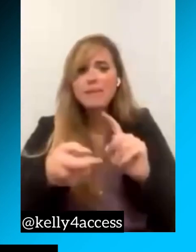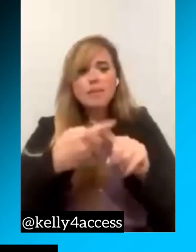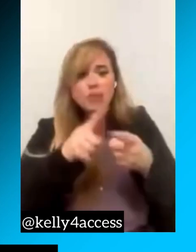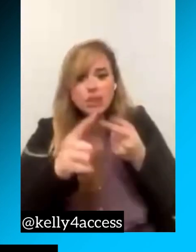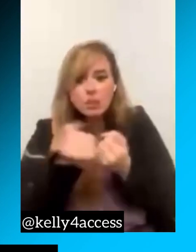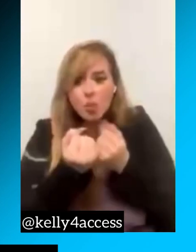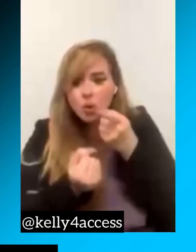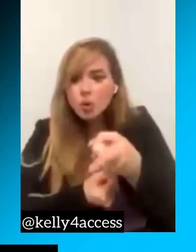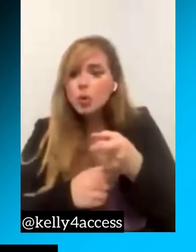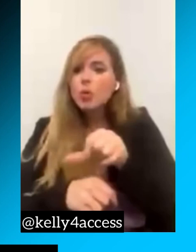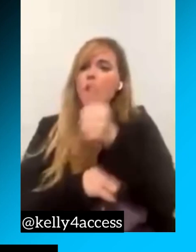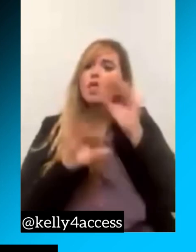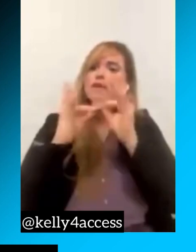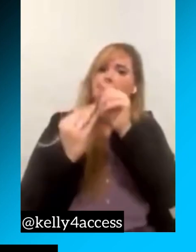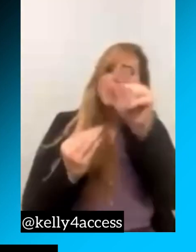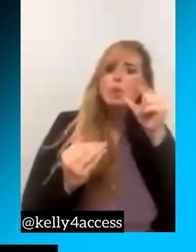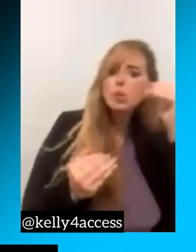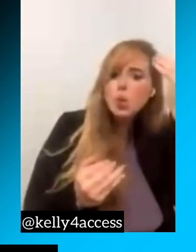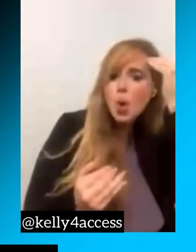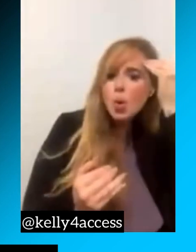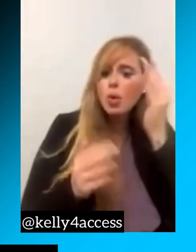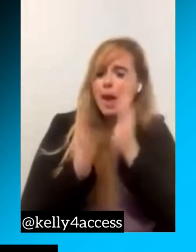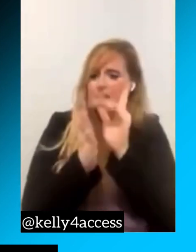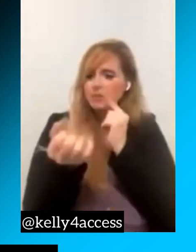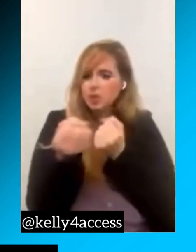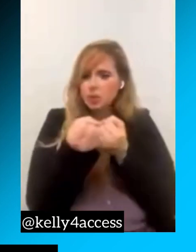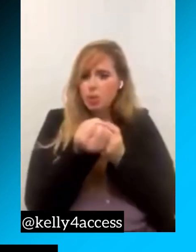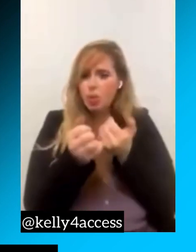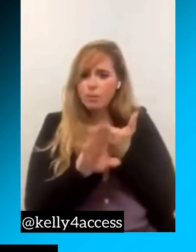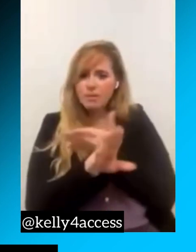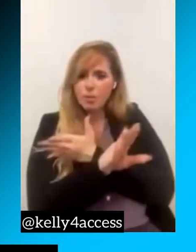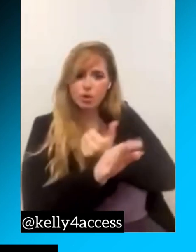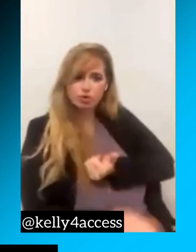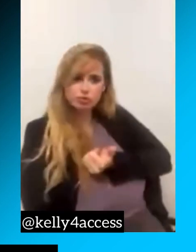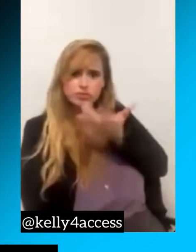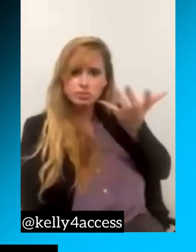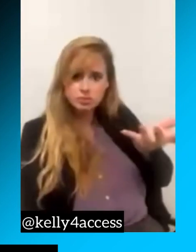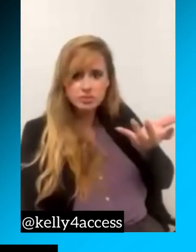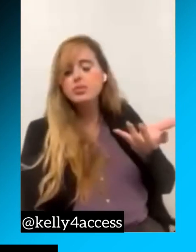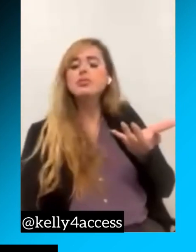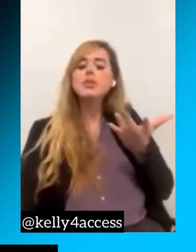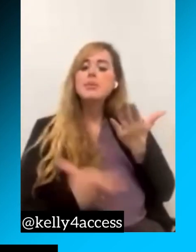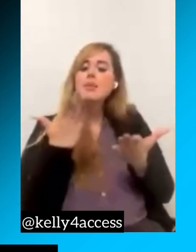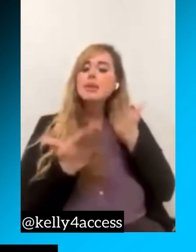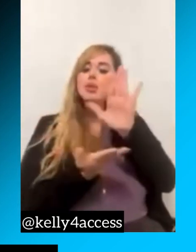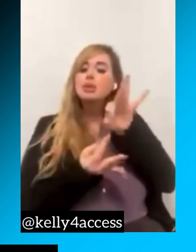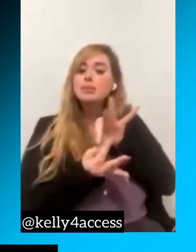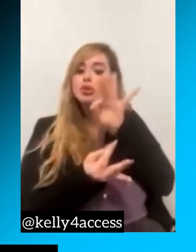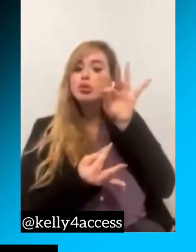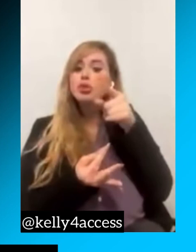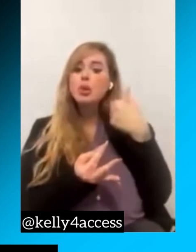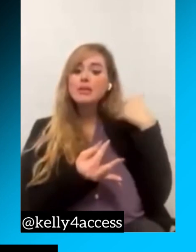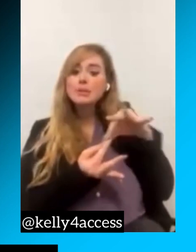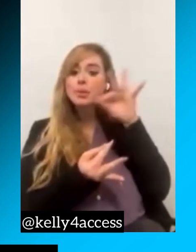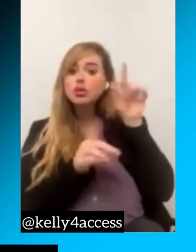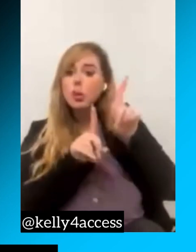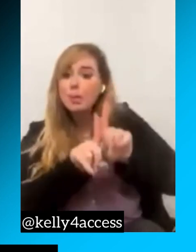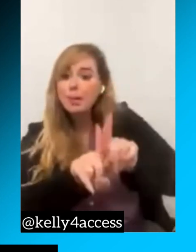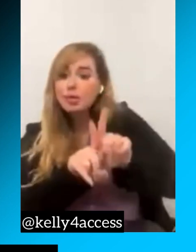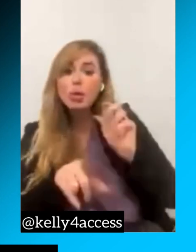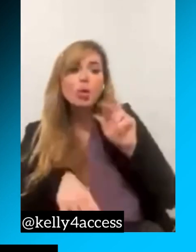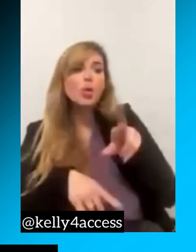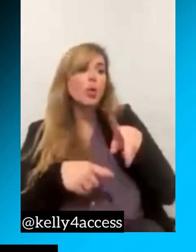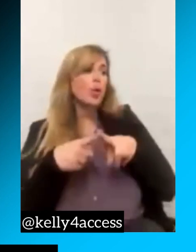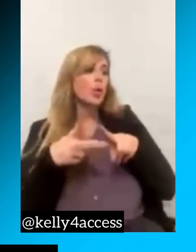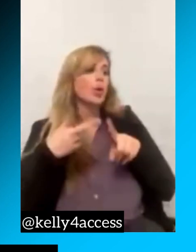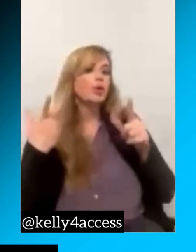already know, friends and family that already know, or spirituality, if you have a spiritual mentor or a